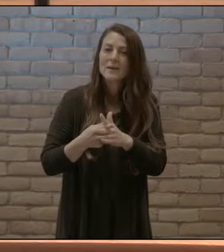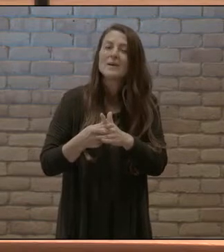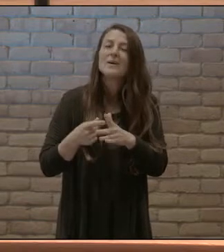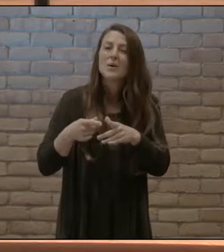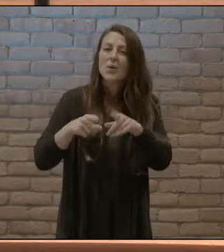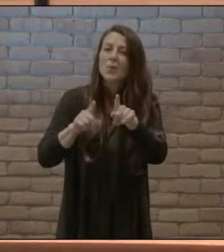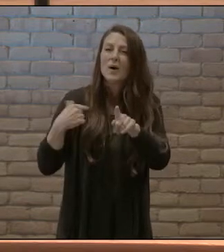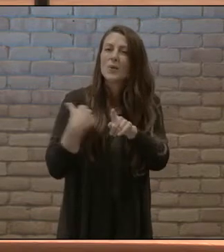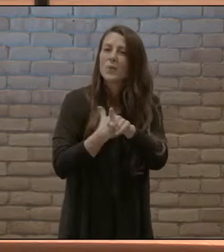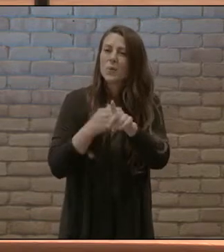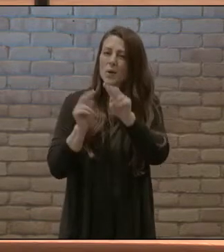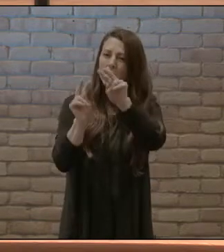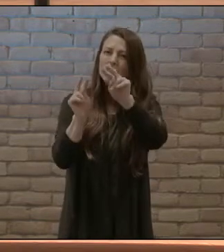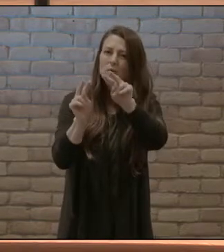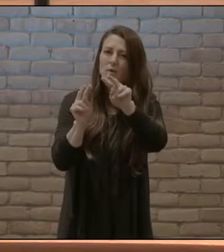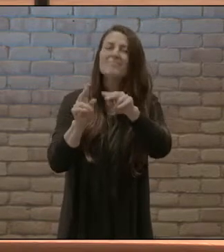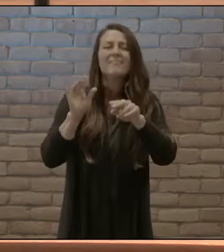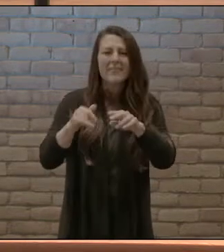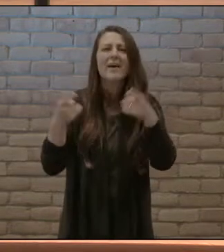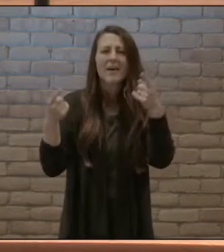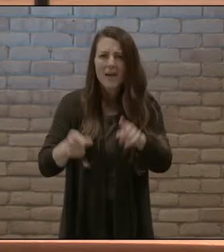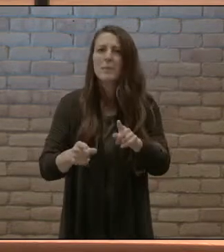that's exactly what happened to Israel.